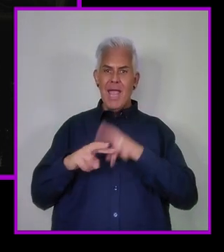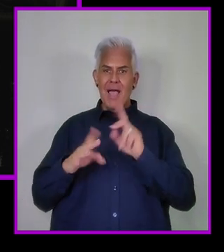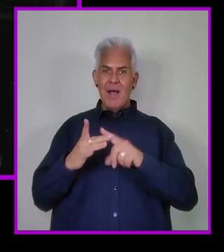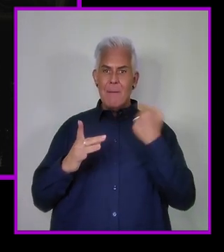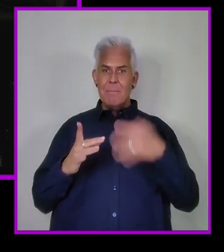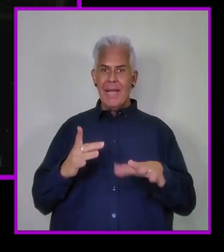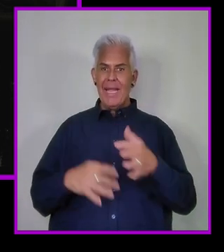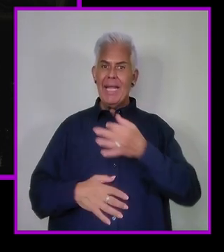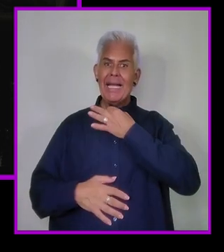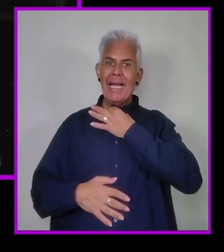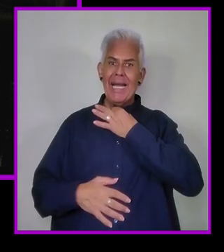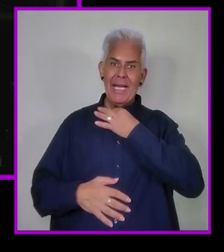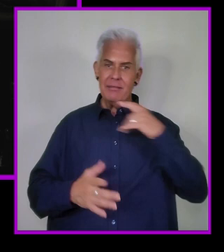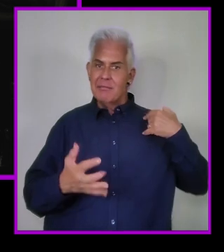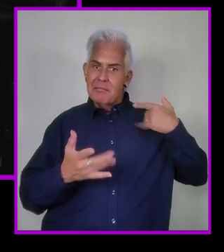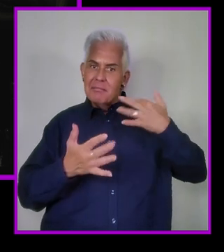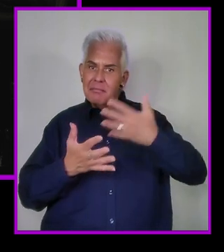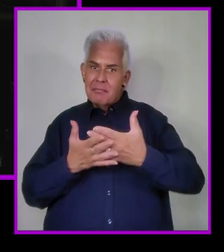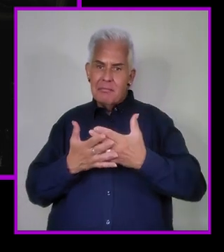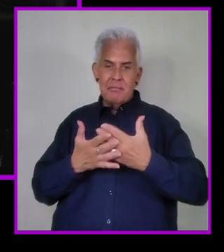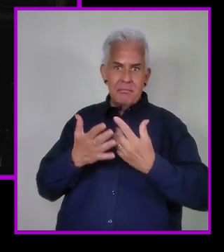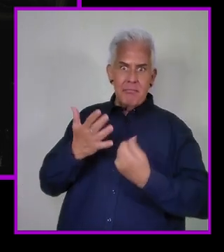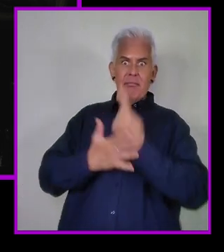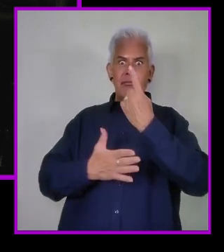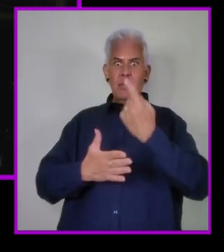on a limb over the last few years to pioneer this work.